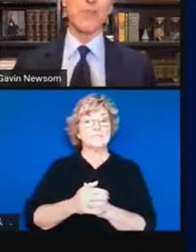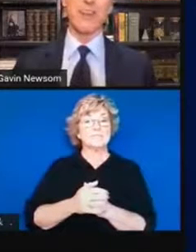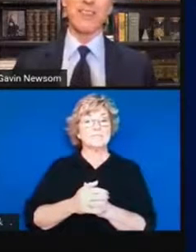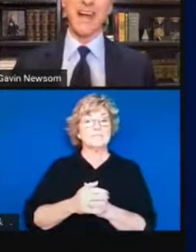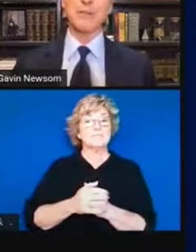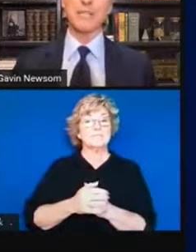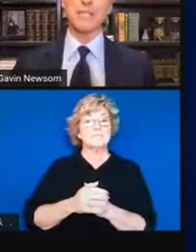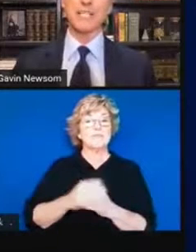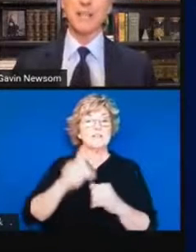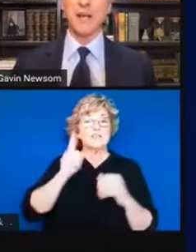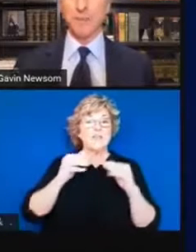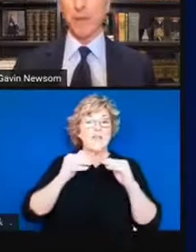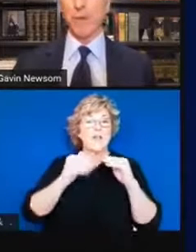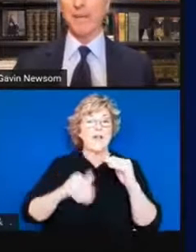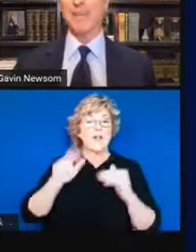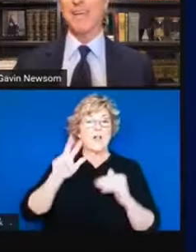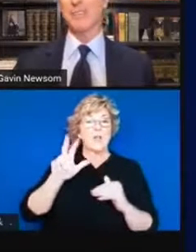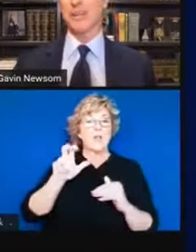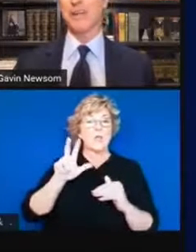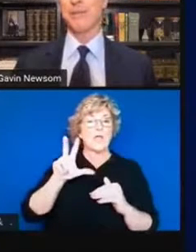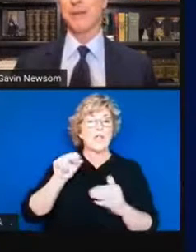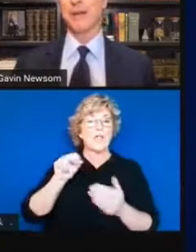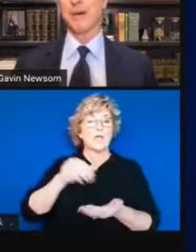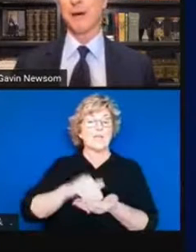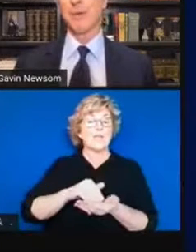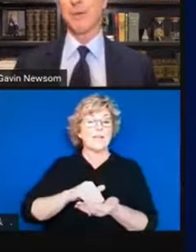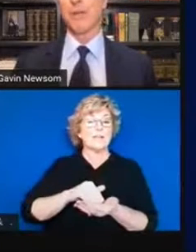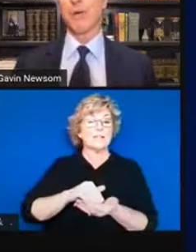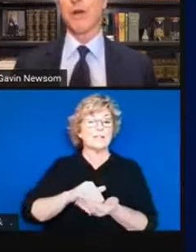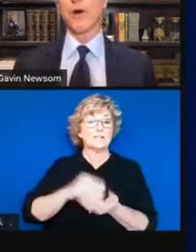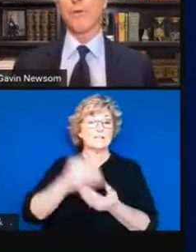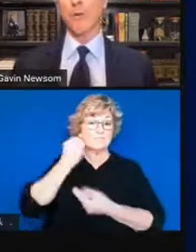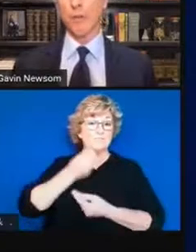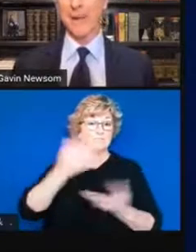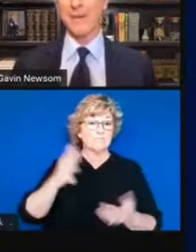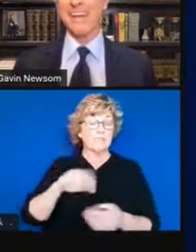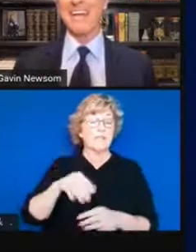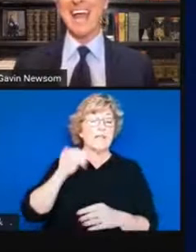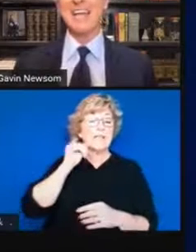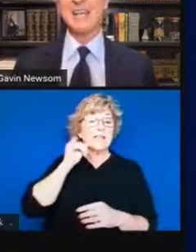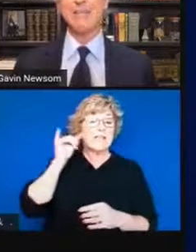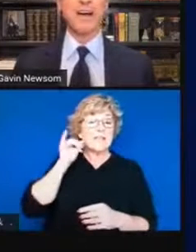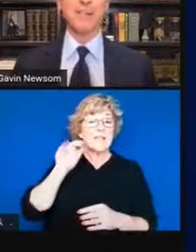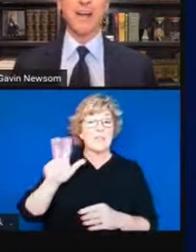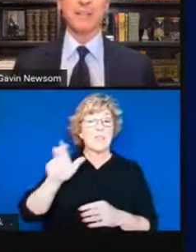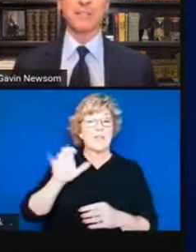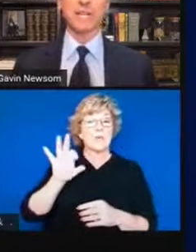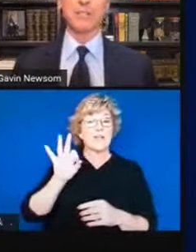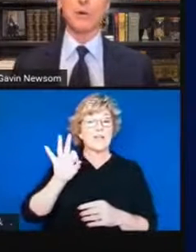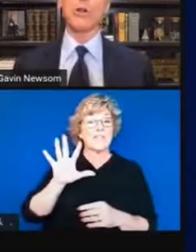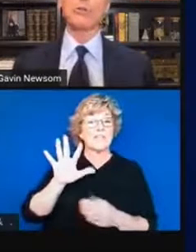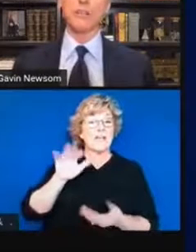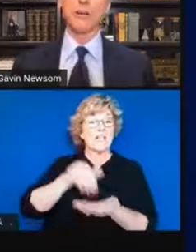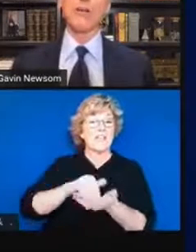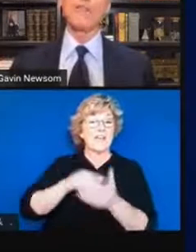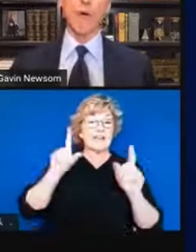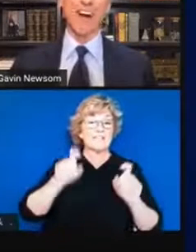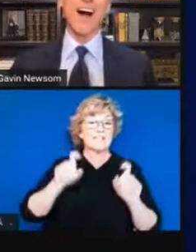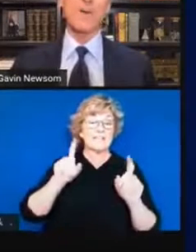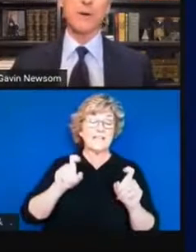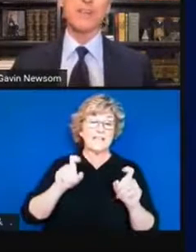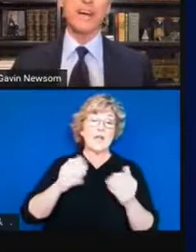of 330,000 tests. By the way, yesterday, we reported over 395,000 tests, so close